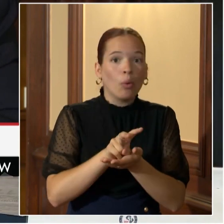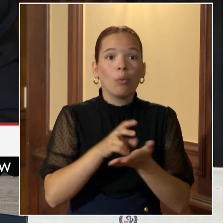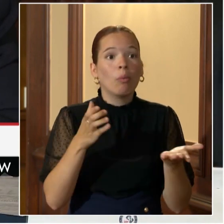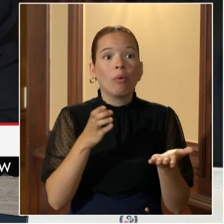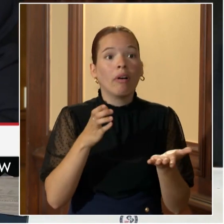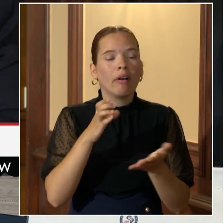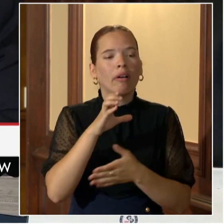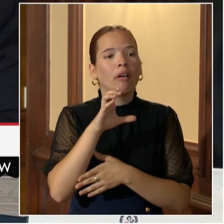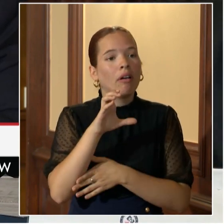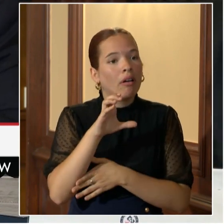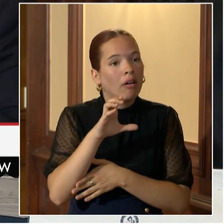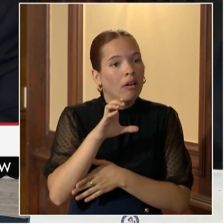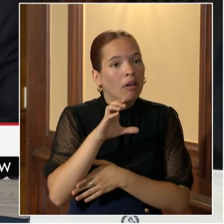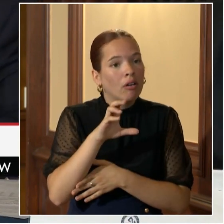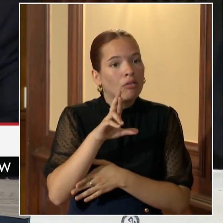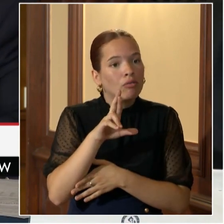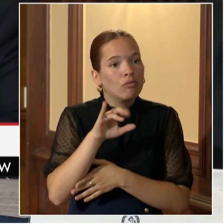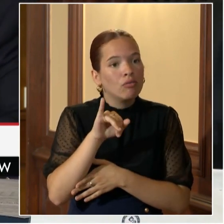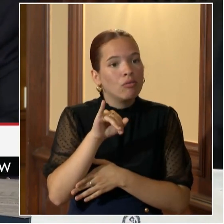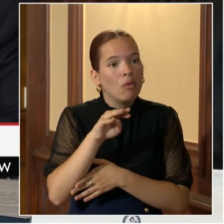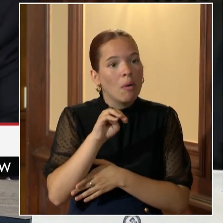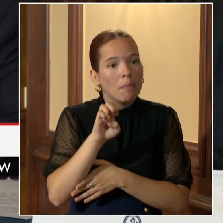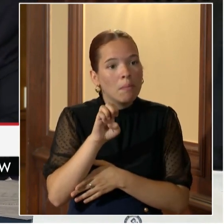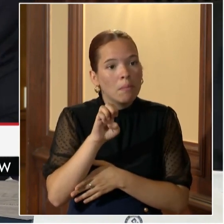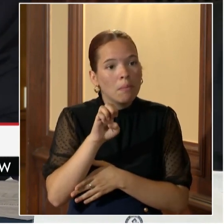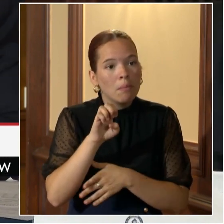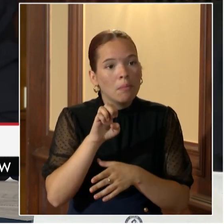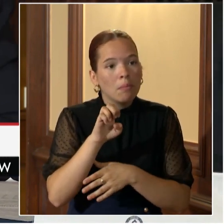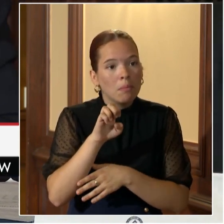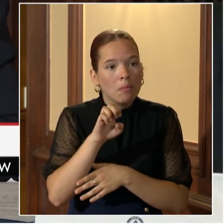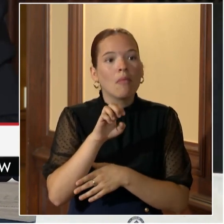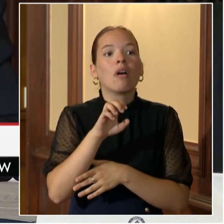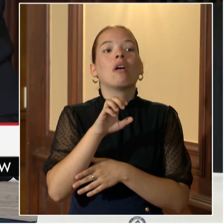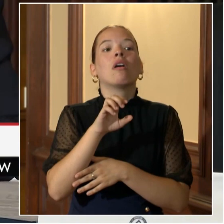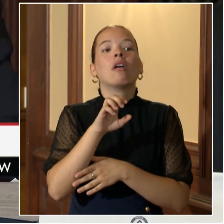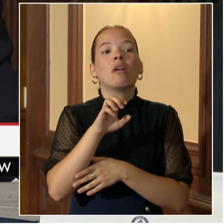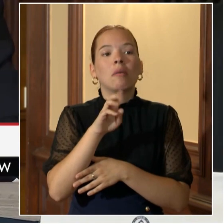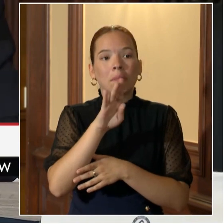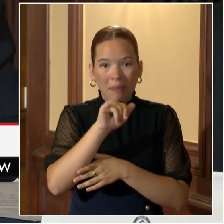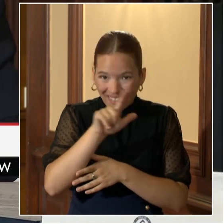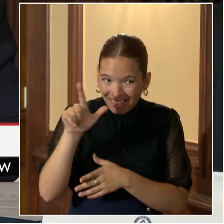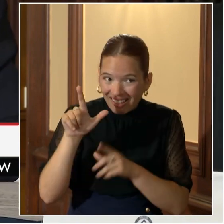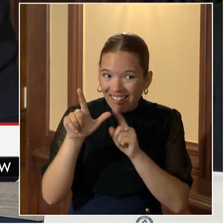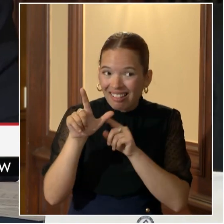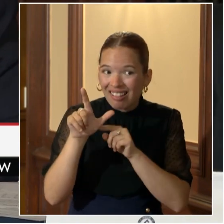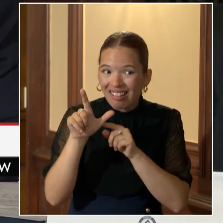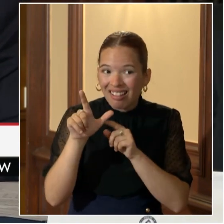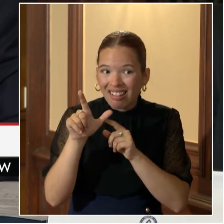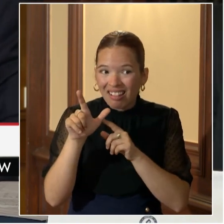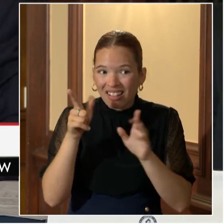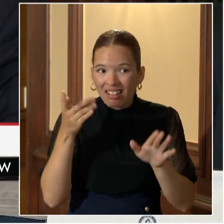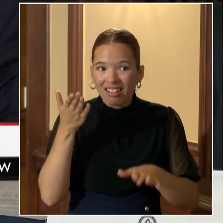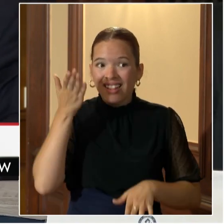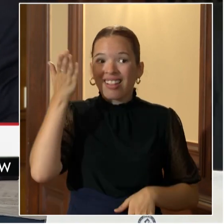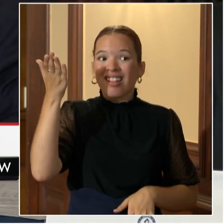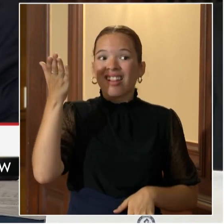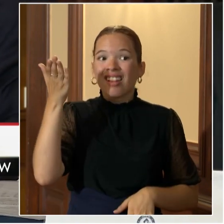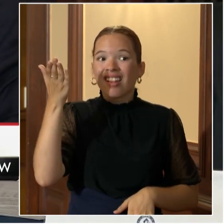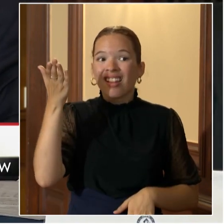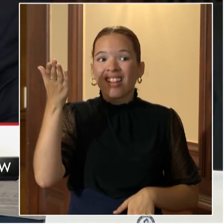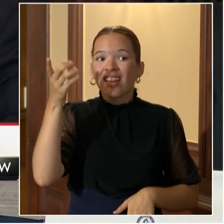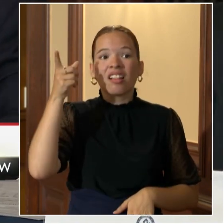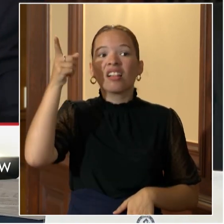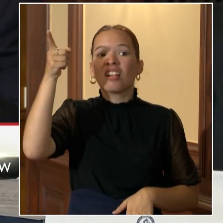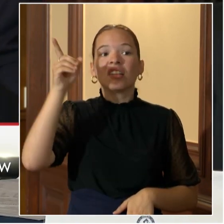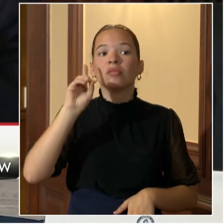alter, which now has been altered, but cannot be sent back to the Hill. And it's time